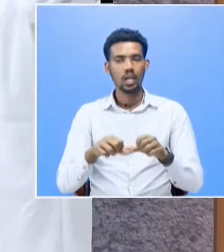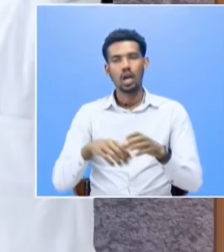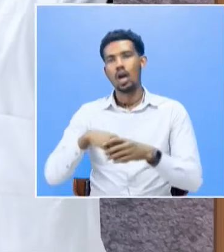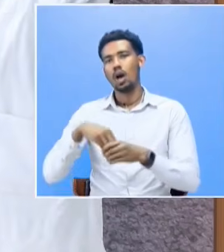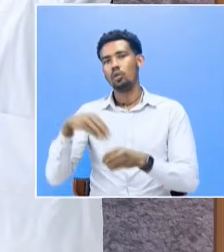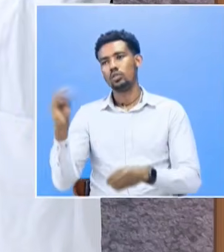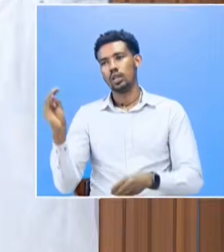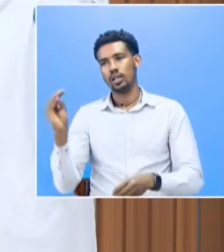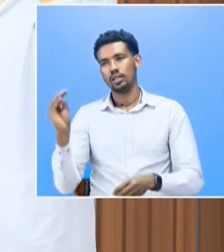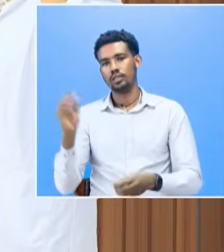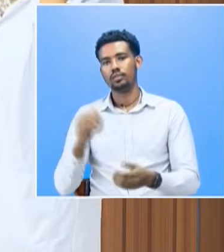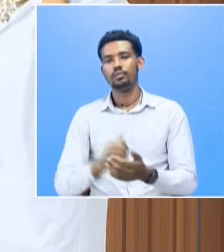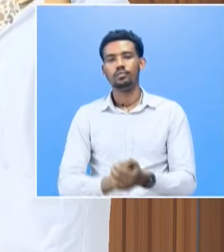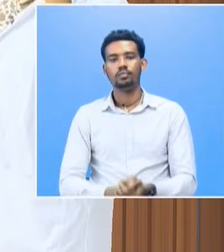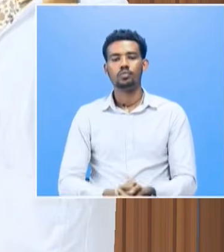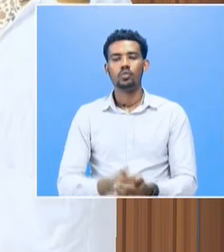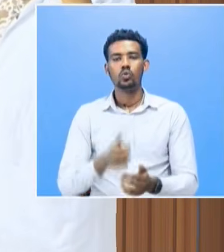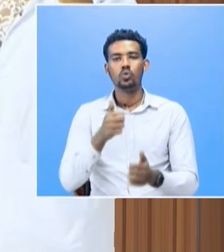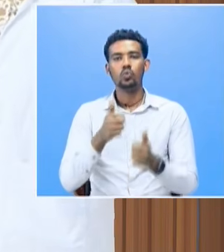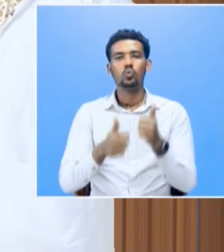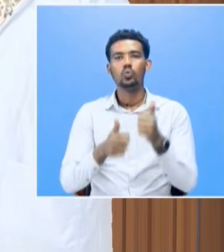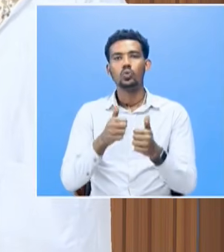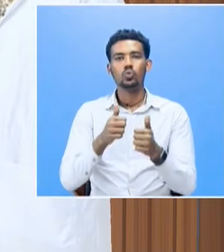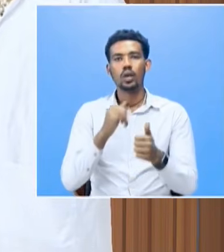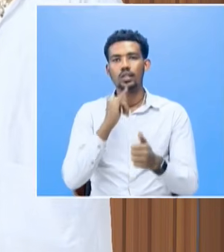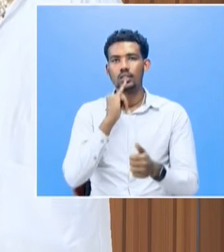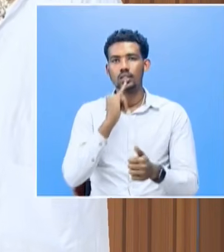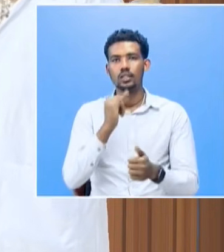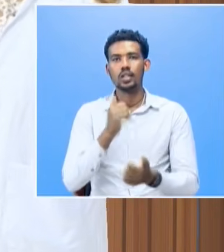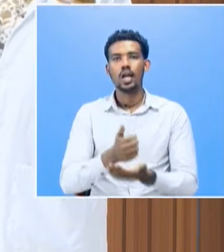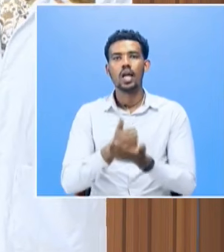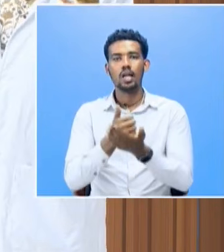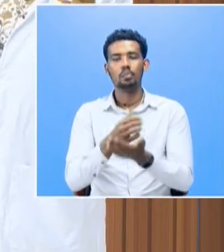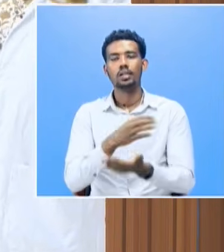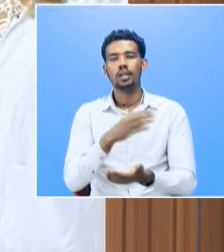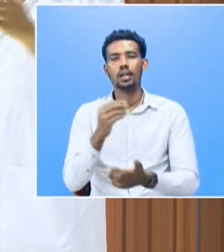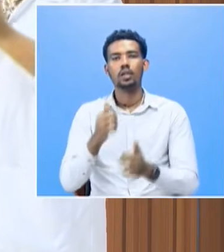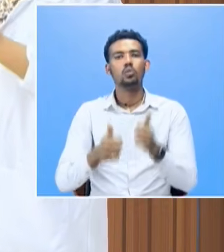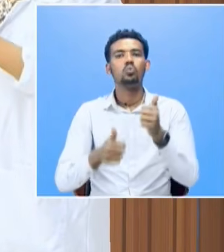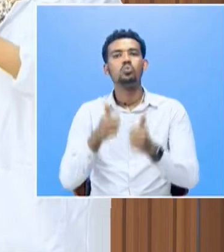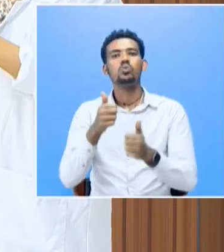outside. Which one is helping? Which one is main verb?